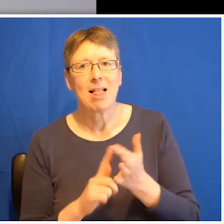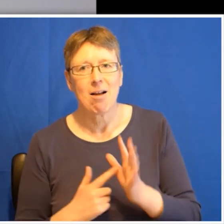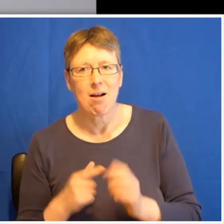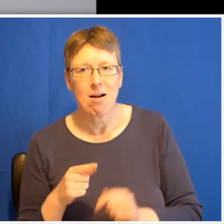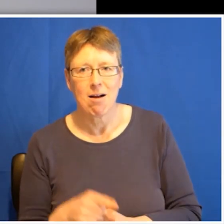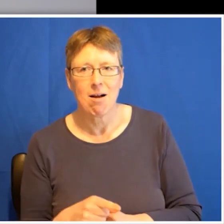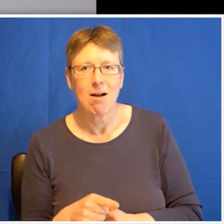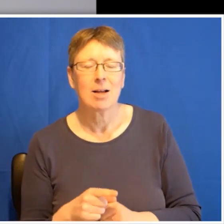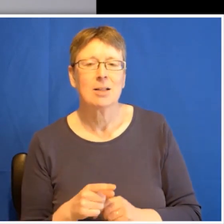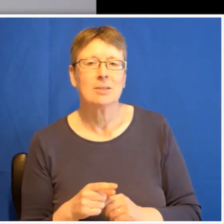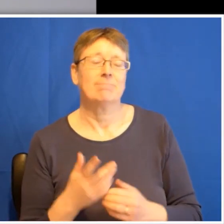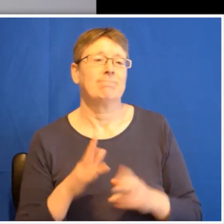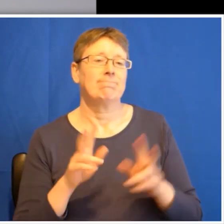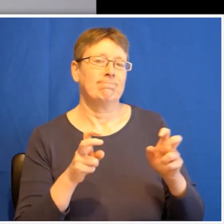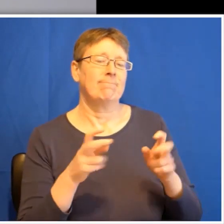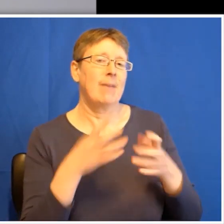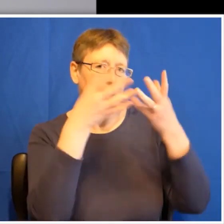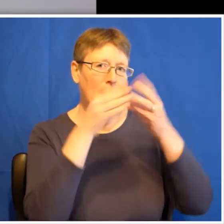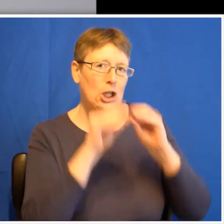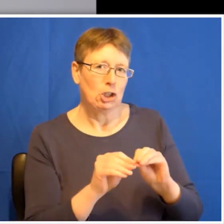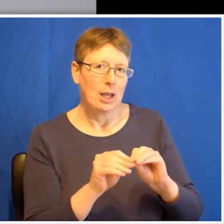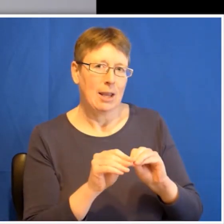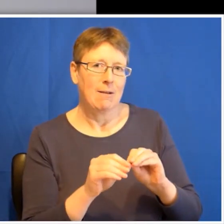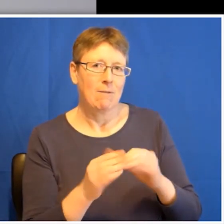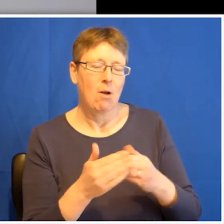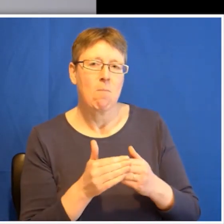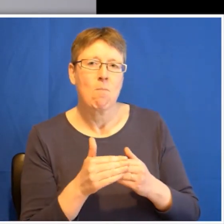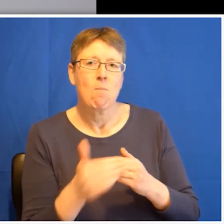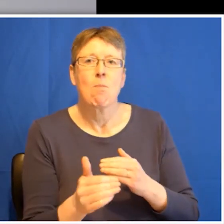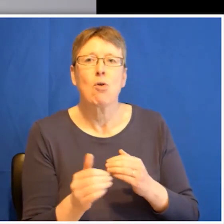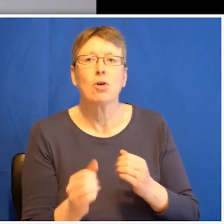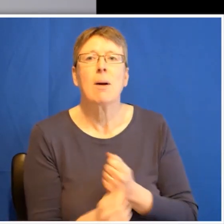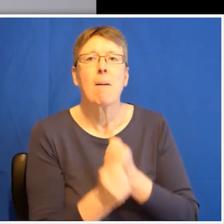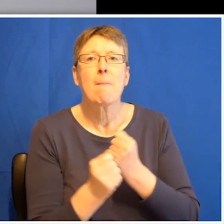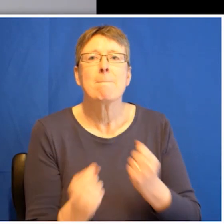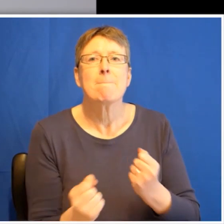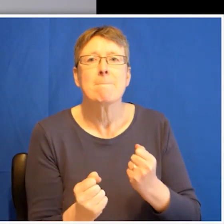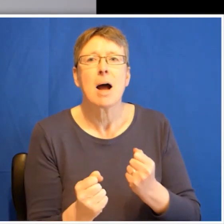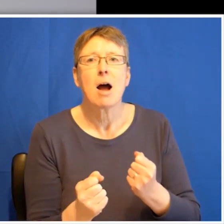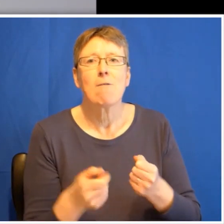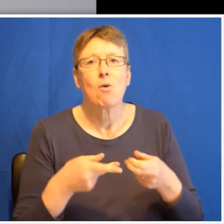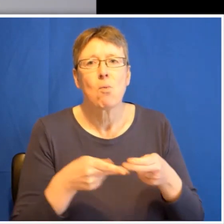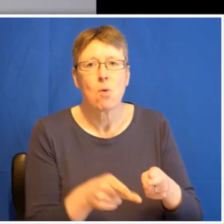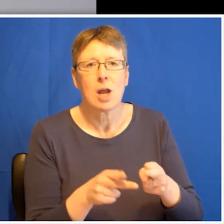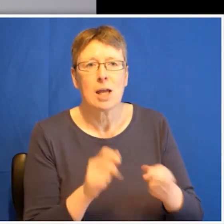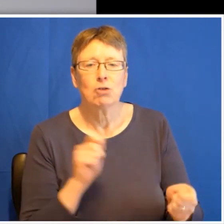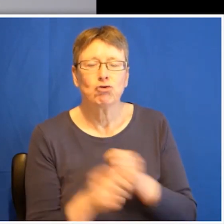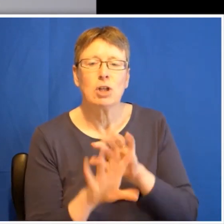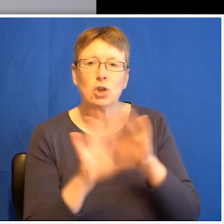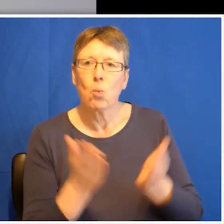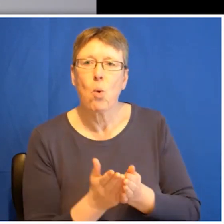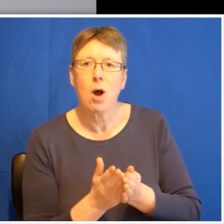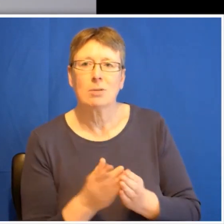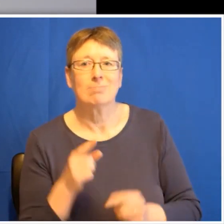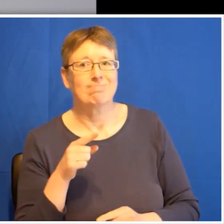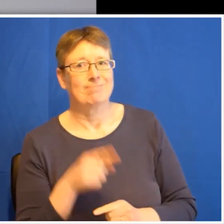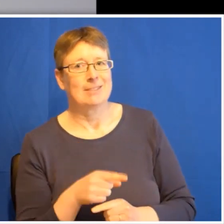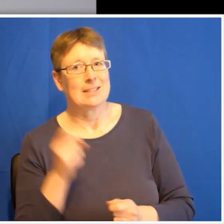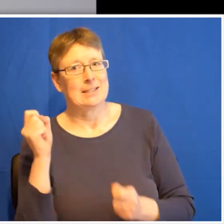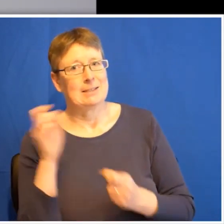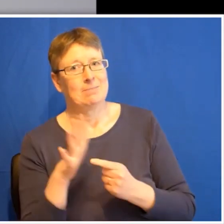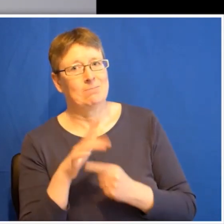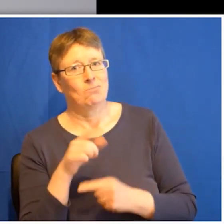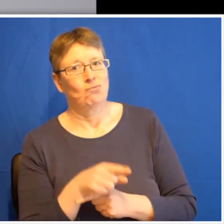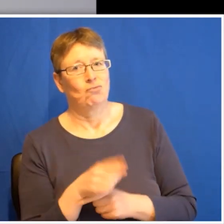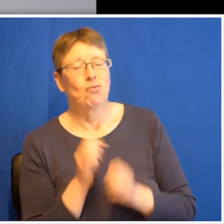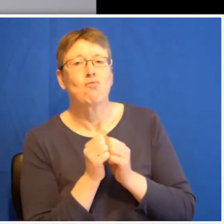Education is the most powerful weapon which you can use to change the world. I believe this is a timeless message that has perhaps never been more relevant